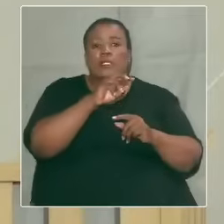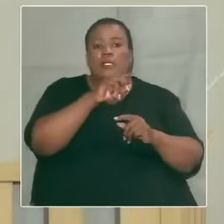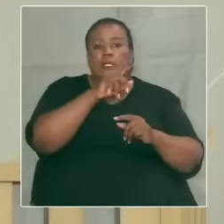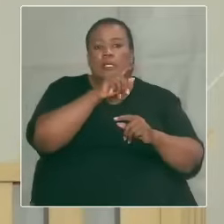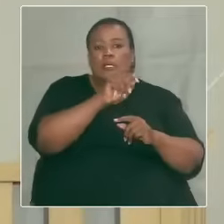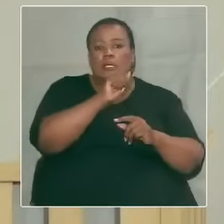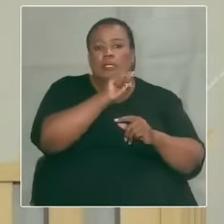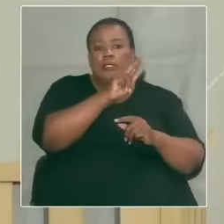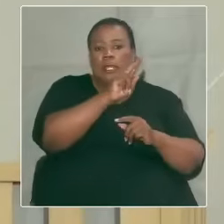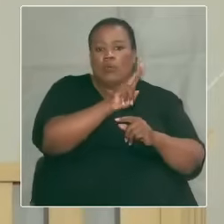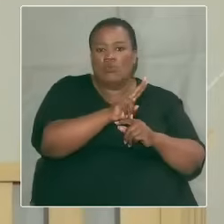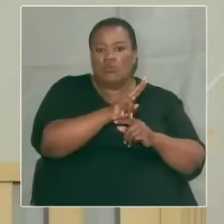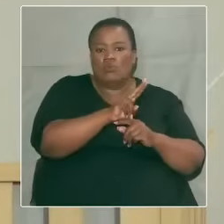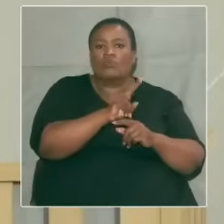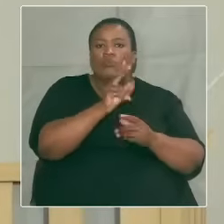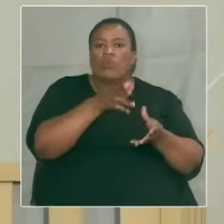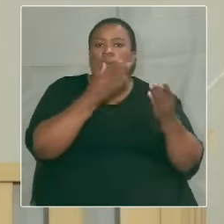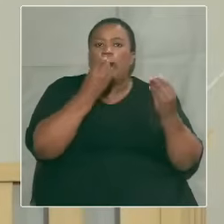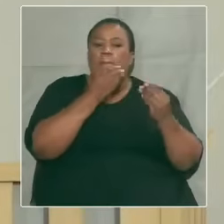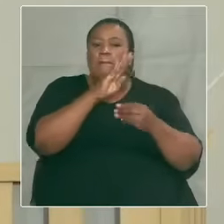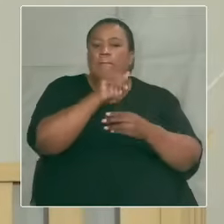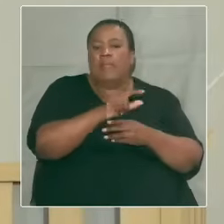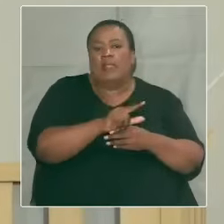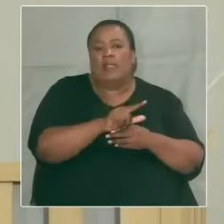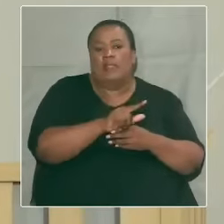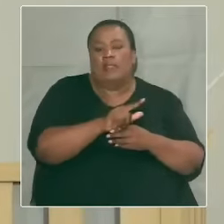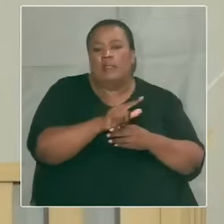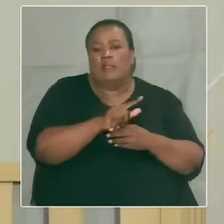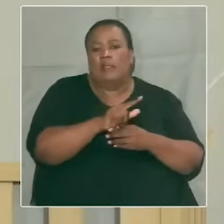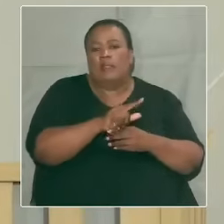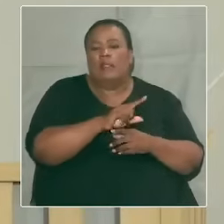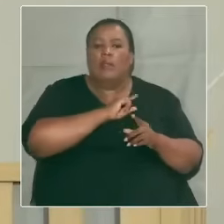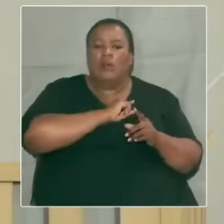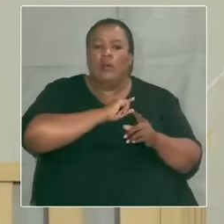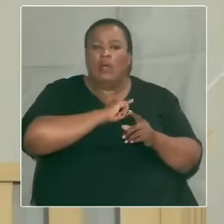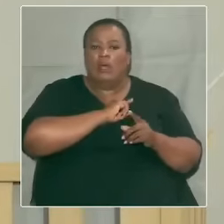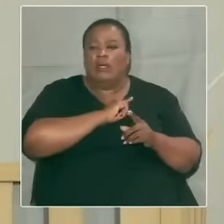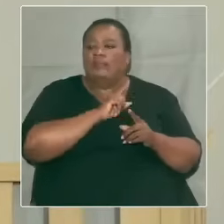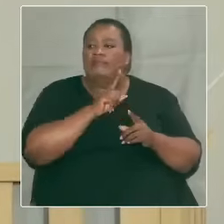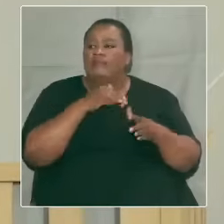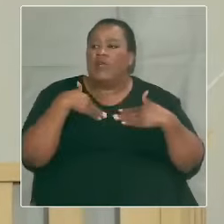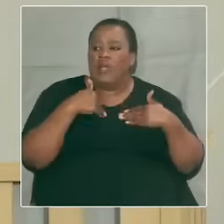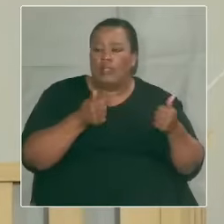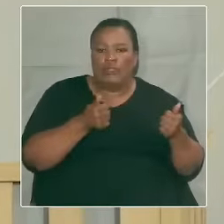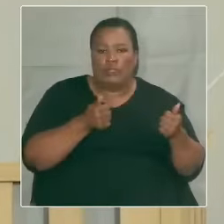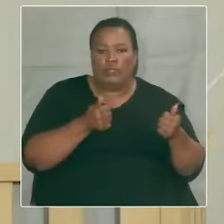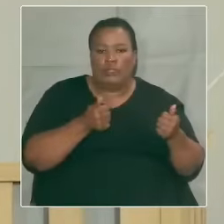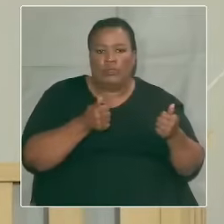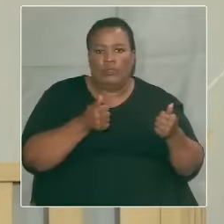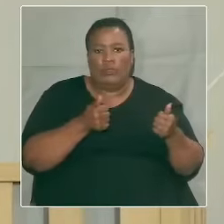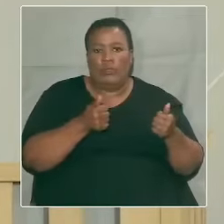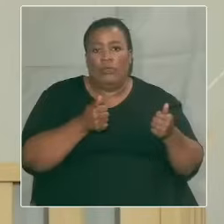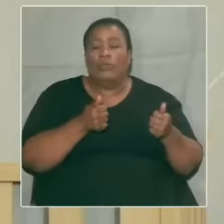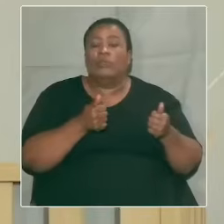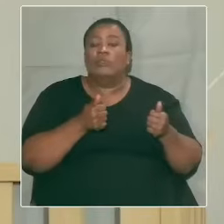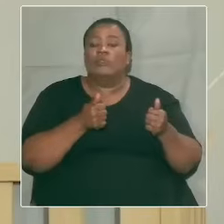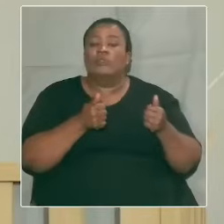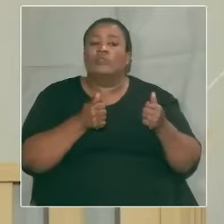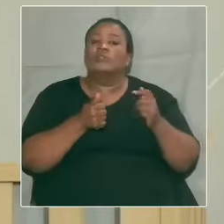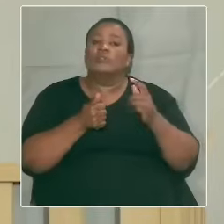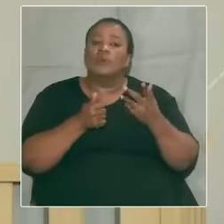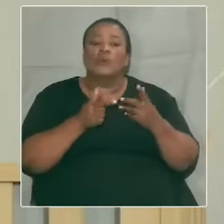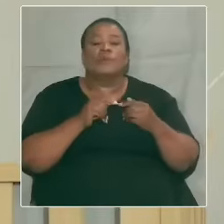later released on bail on account of health grounds. This development